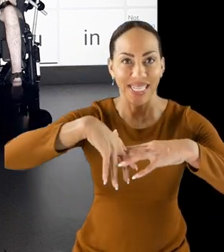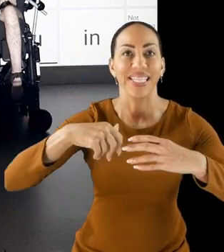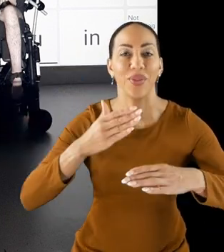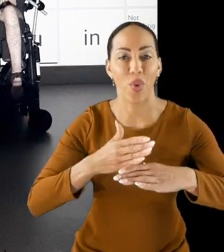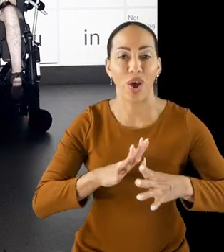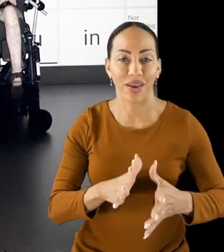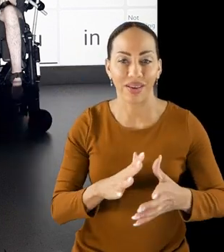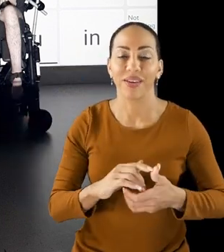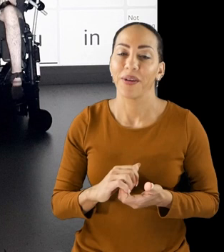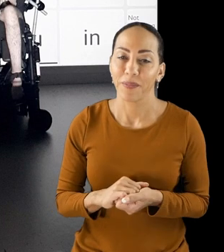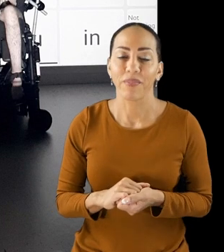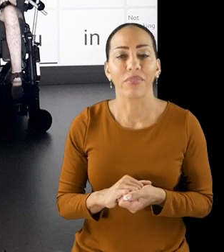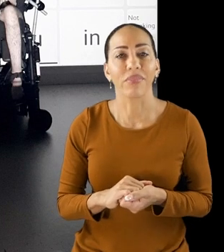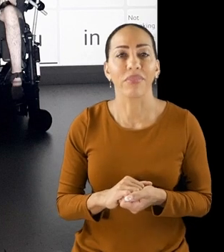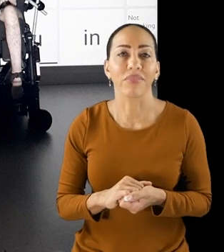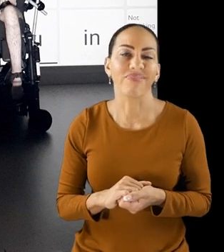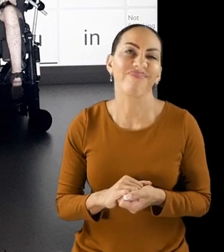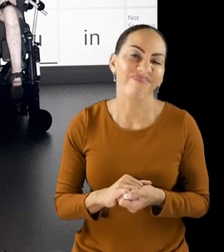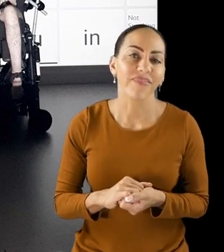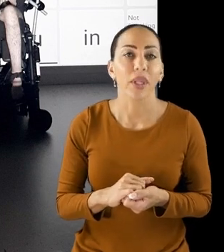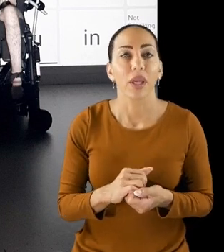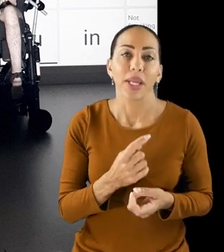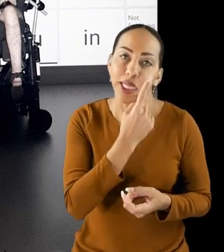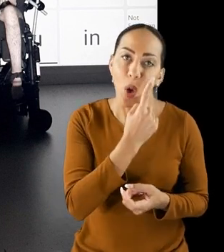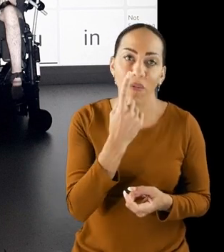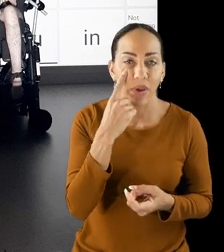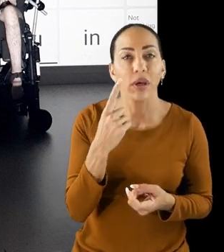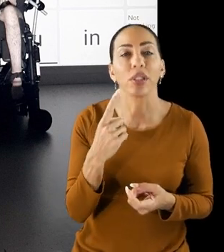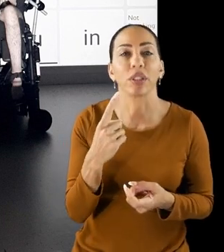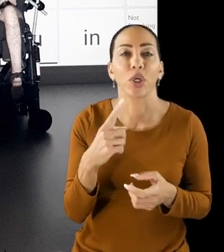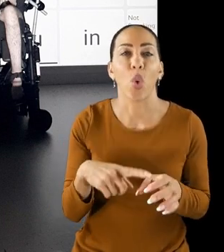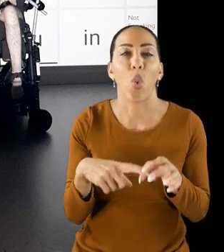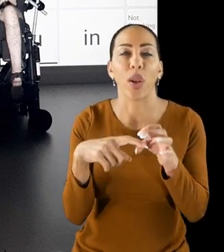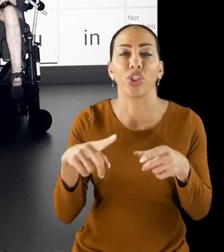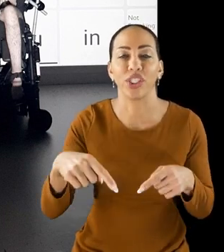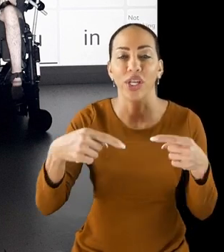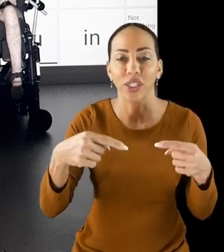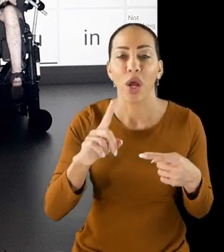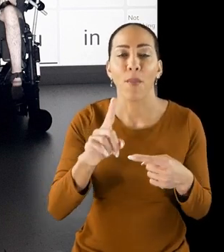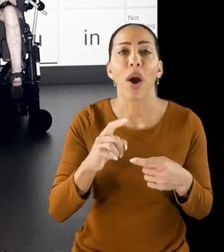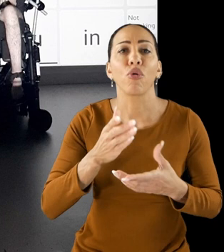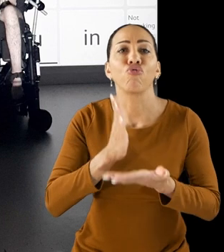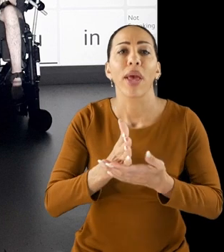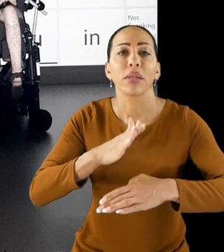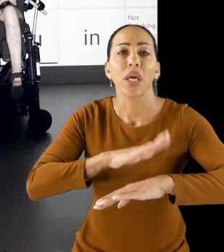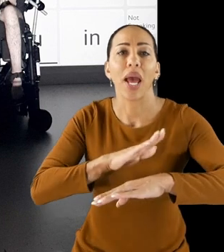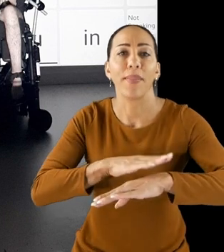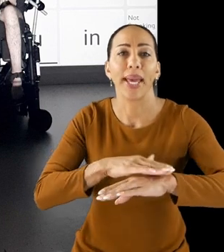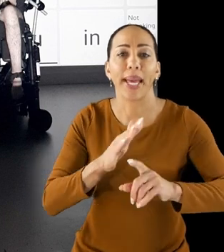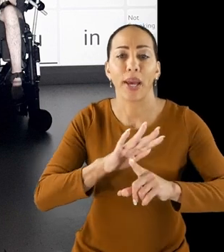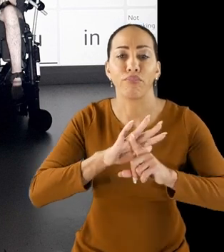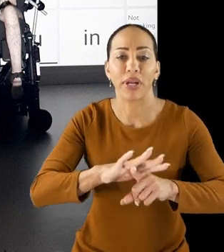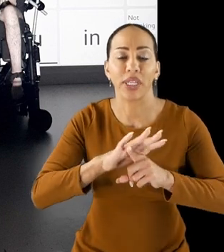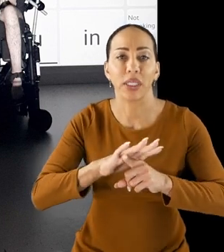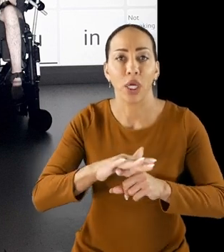there, there's obvious challenges with the quality of it, but it was also the real timing pressures and some